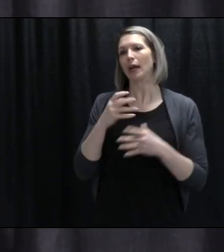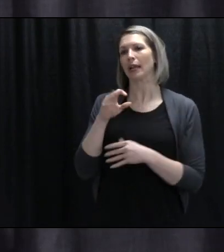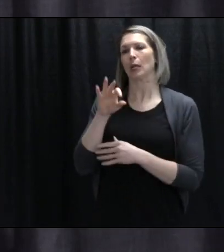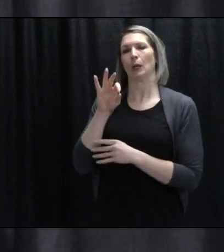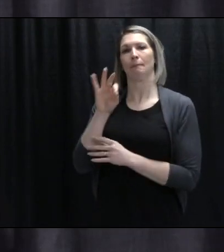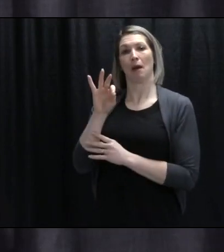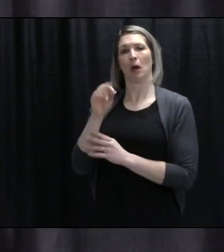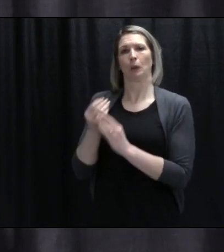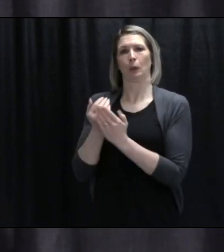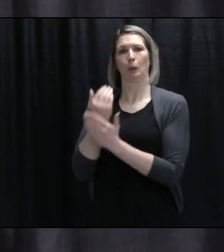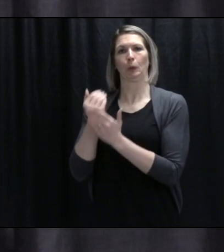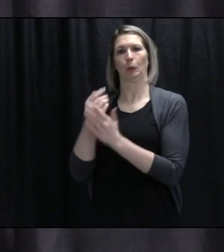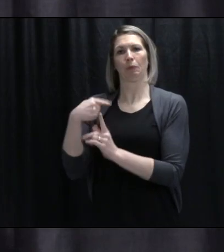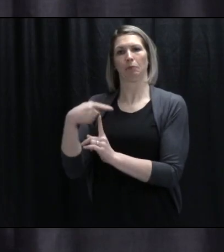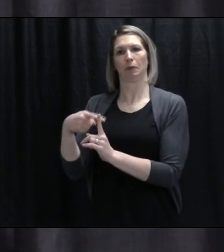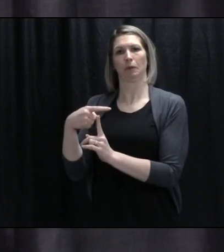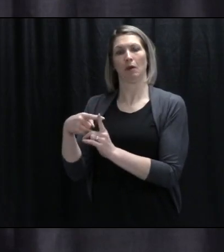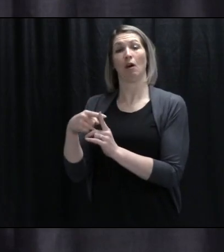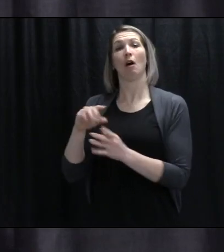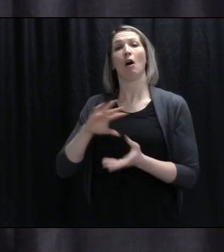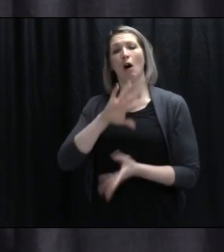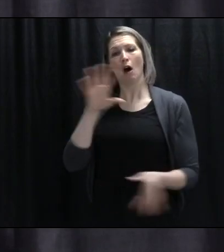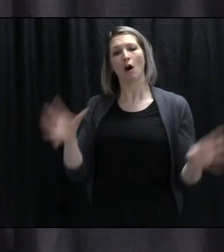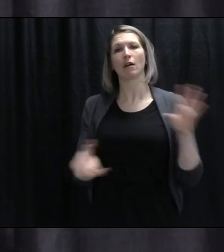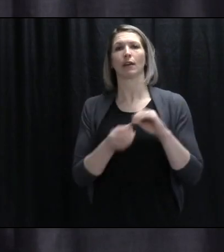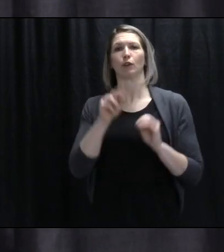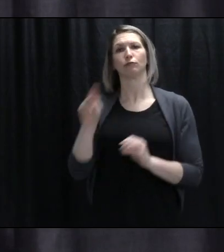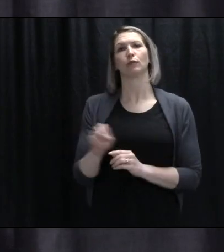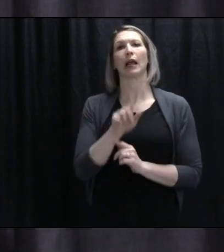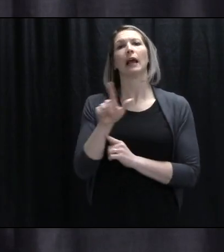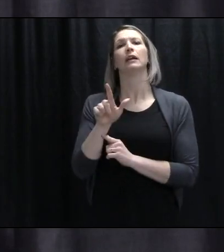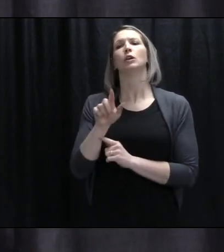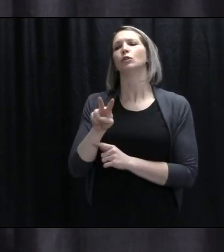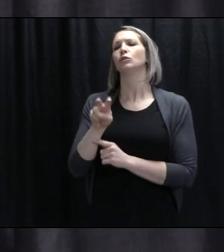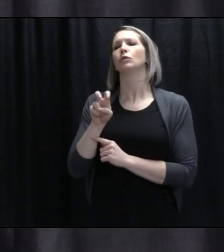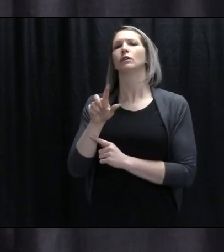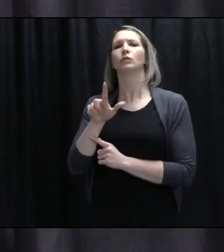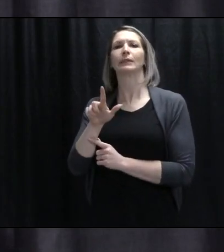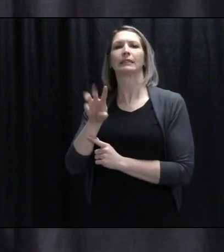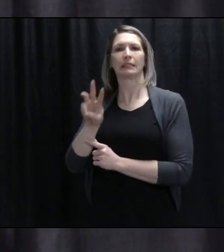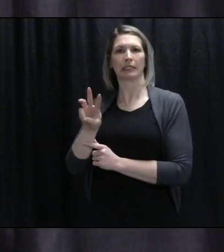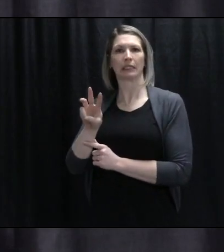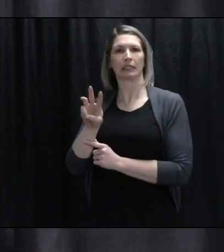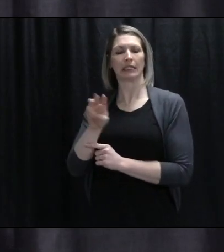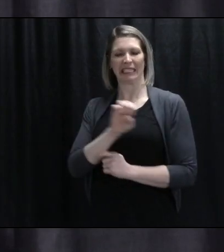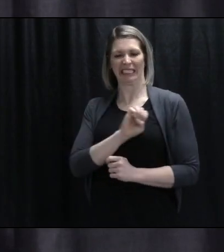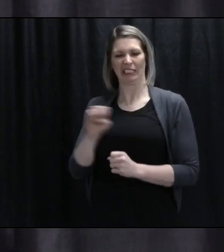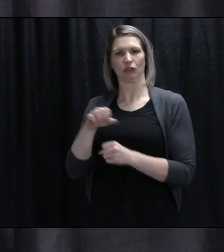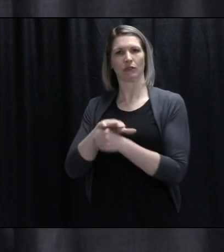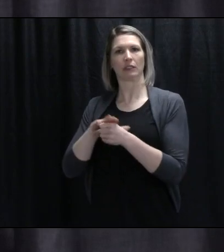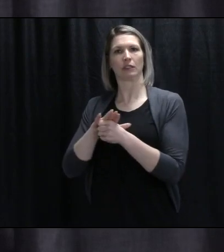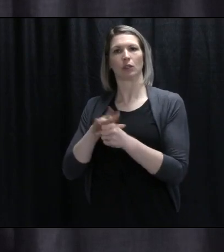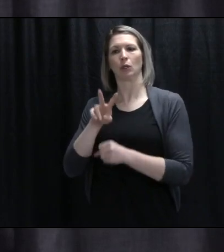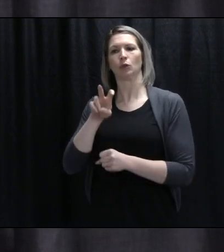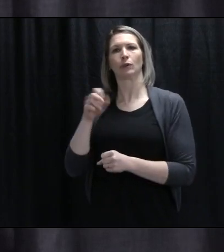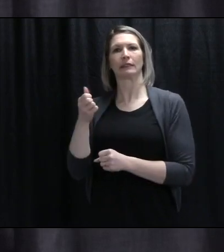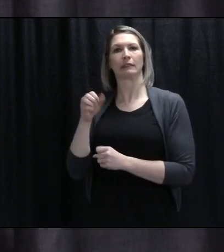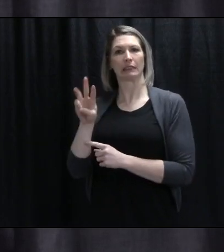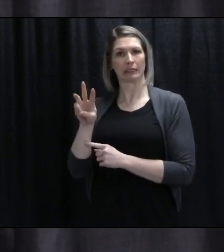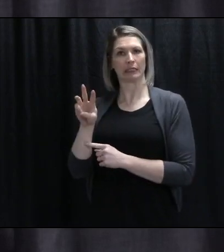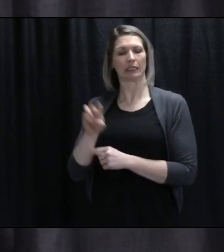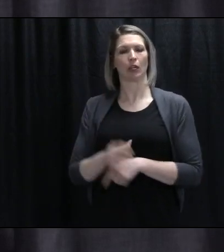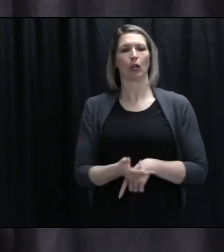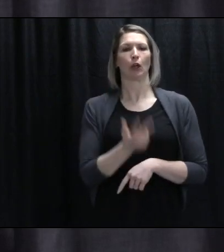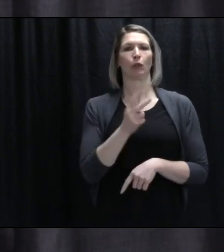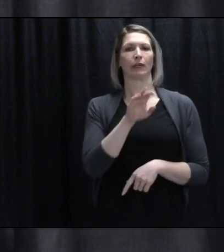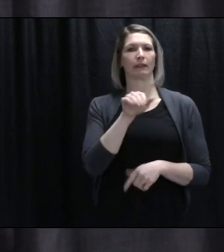of cases in the province is 226. The breakdown by health region brings us to 216 in Eastern, 3 in